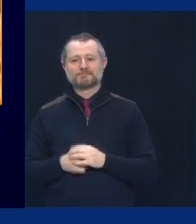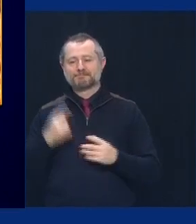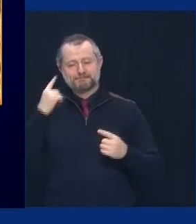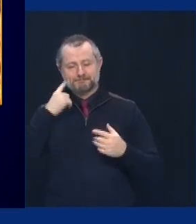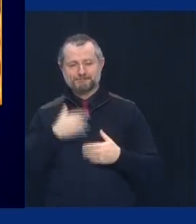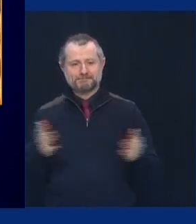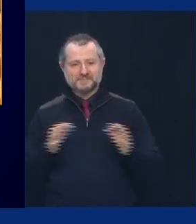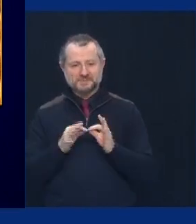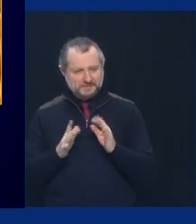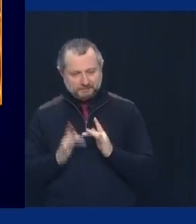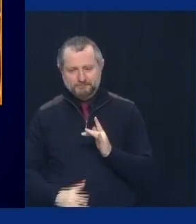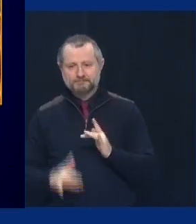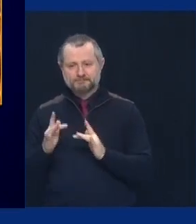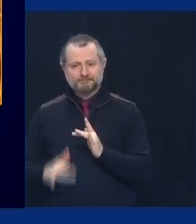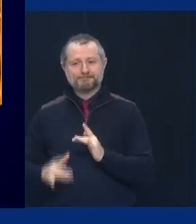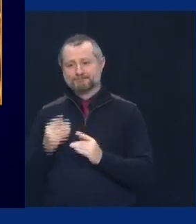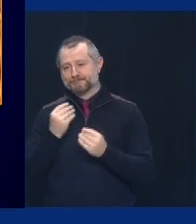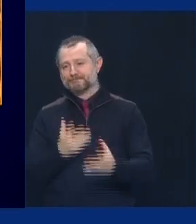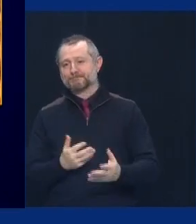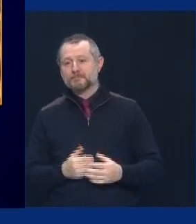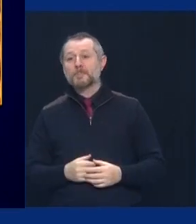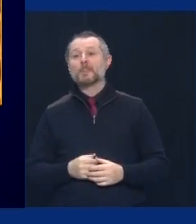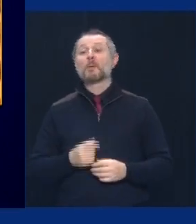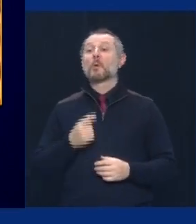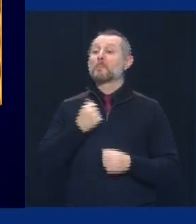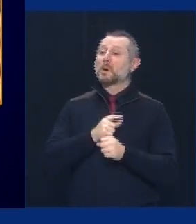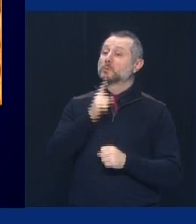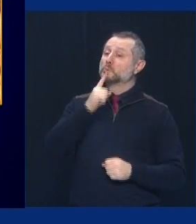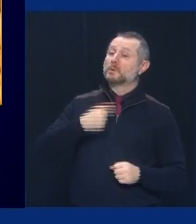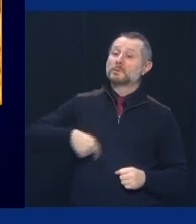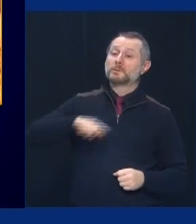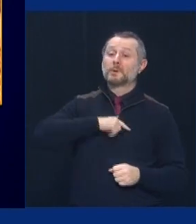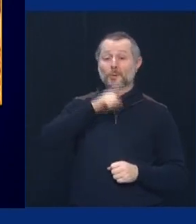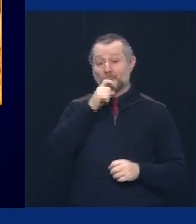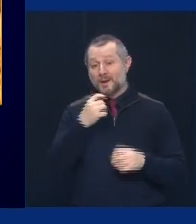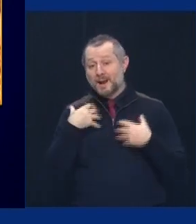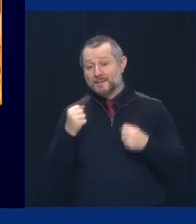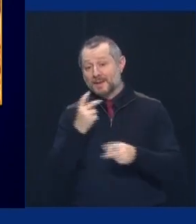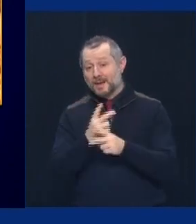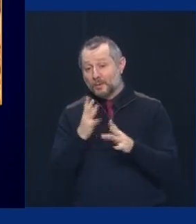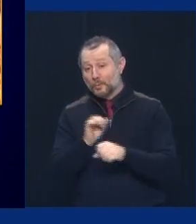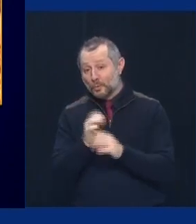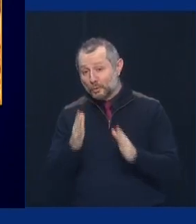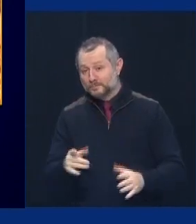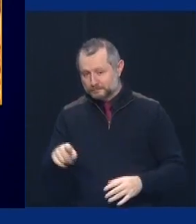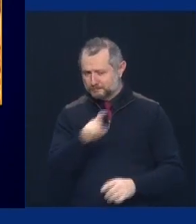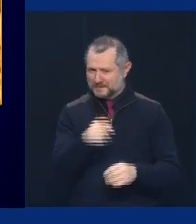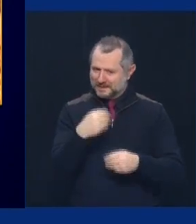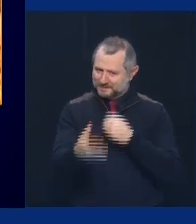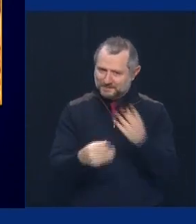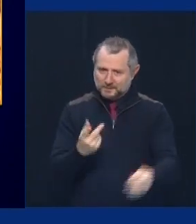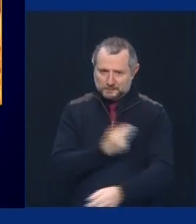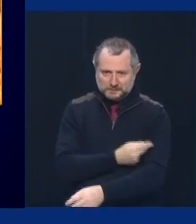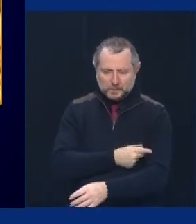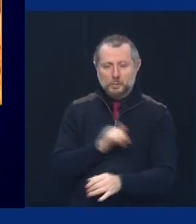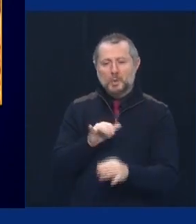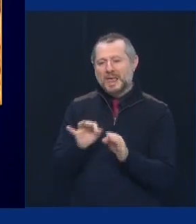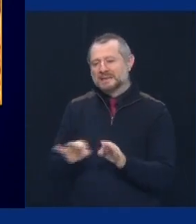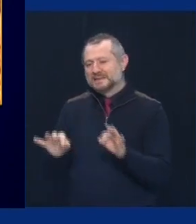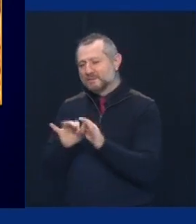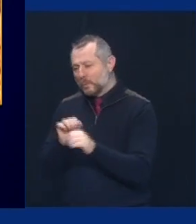we're getting it not only to frontline healthcare workers, but also to those folks who need essential workers,